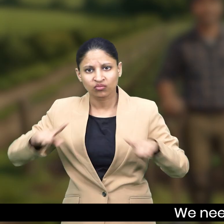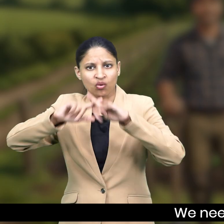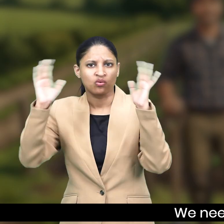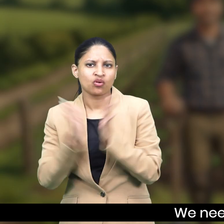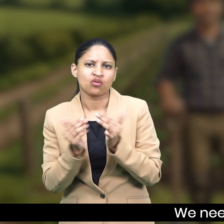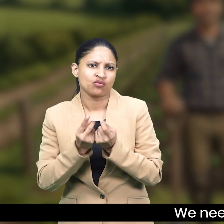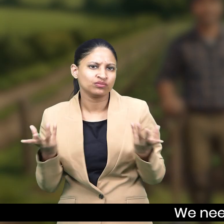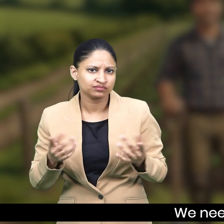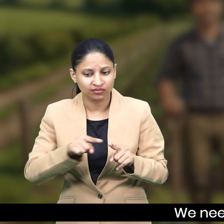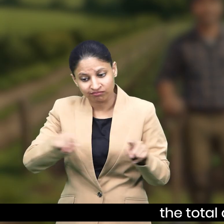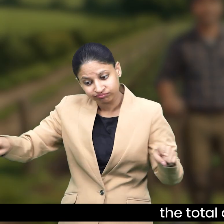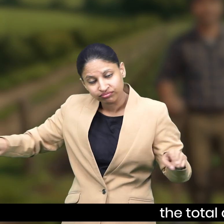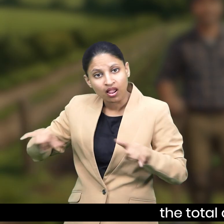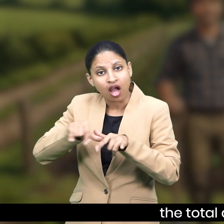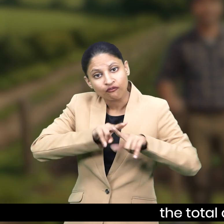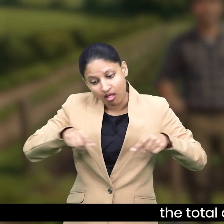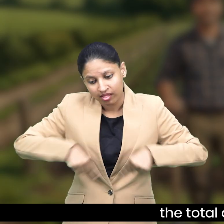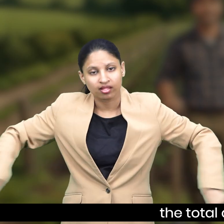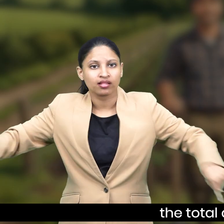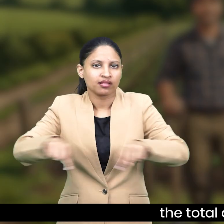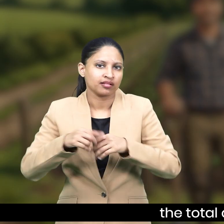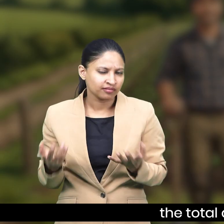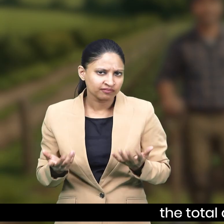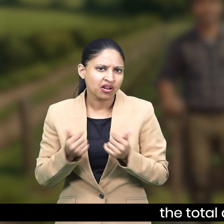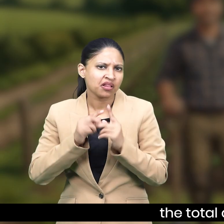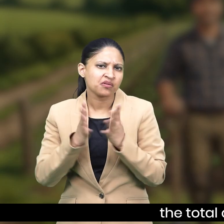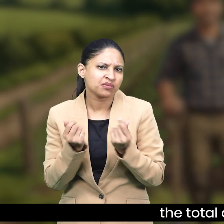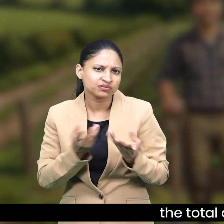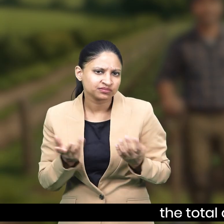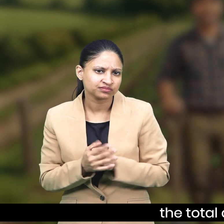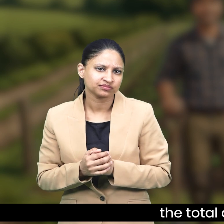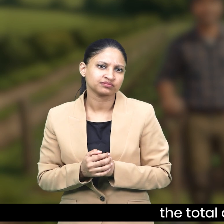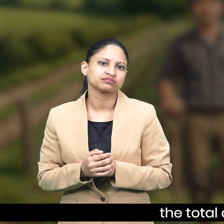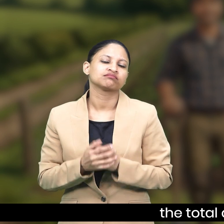the perimeter, the total distance around the land.